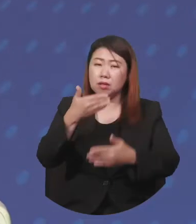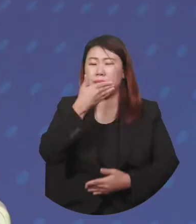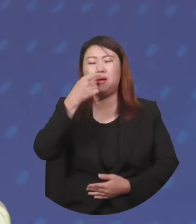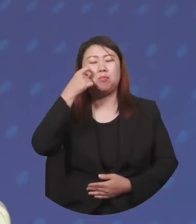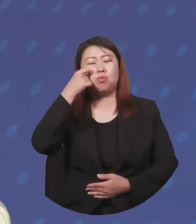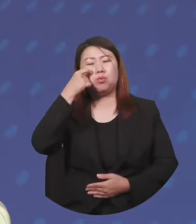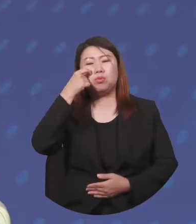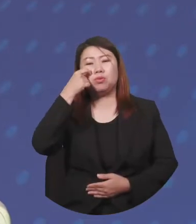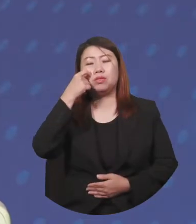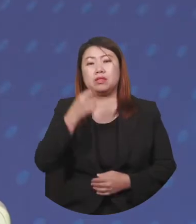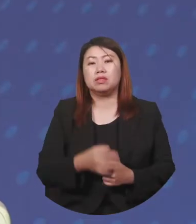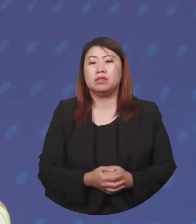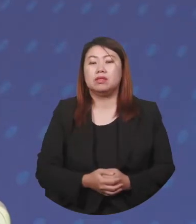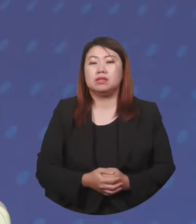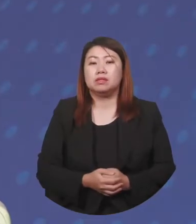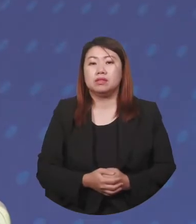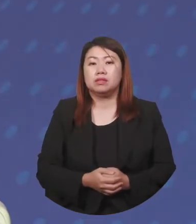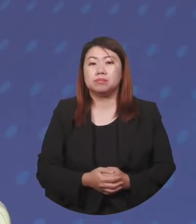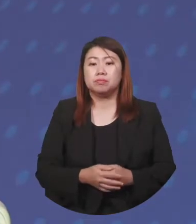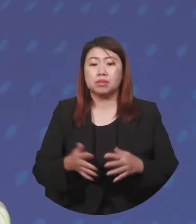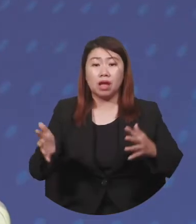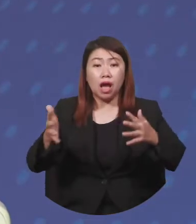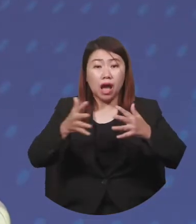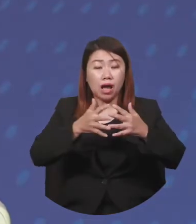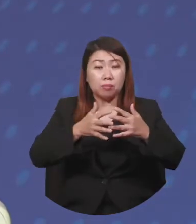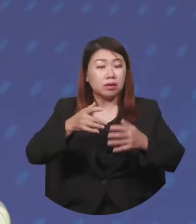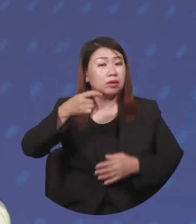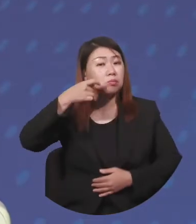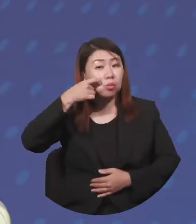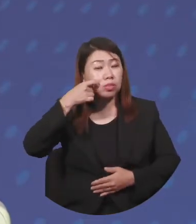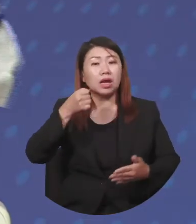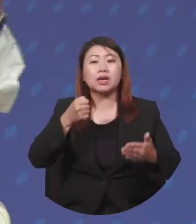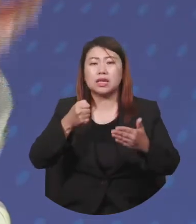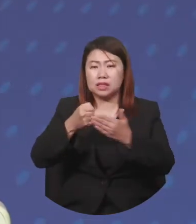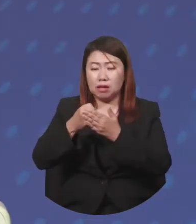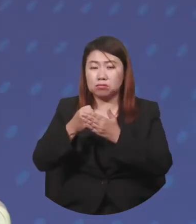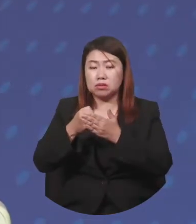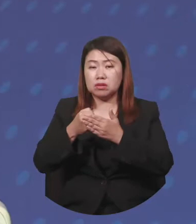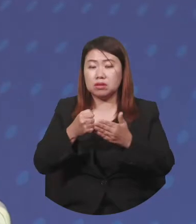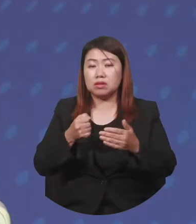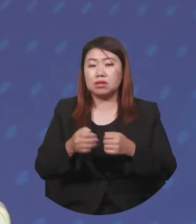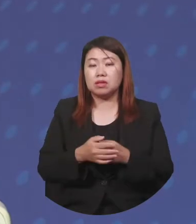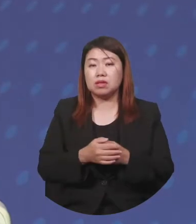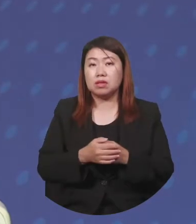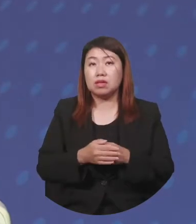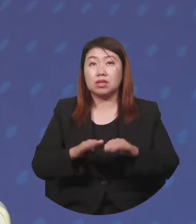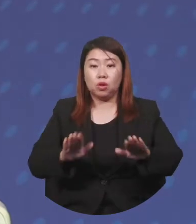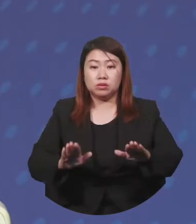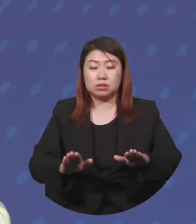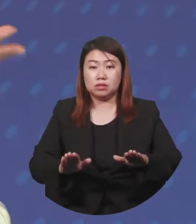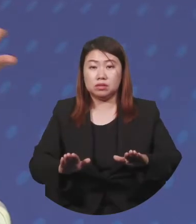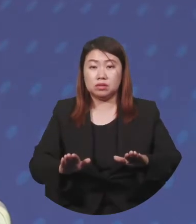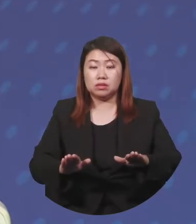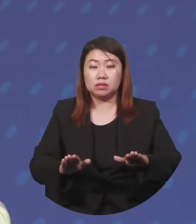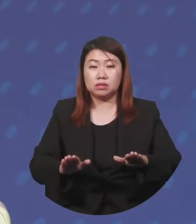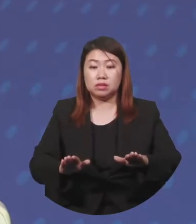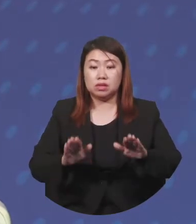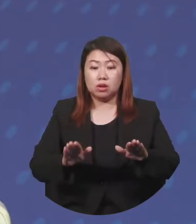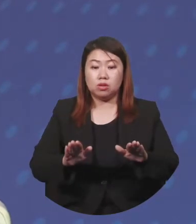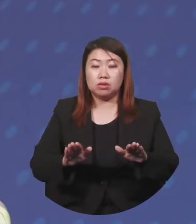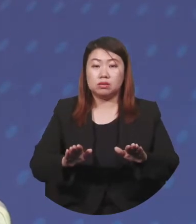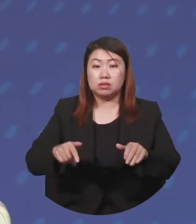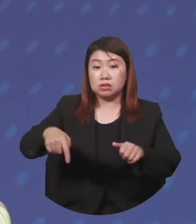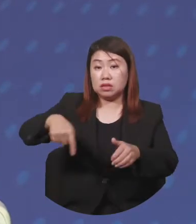But we have to face, it's the reality. It's the reality now, and based on the facts that I was